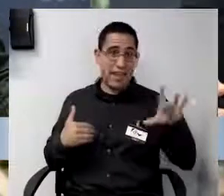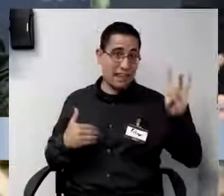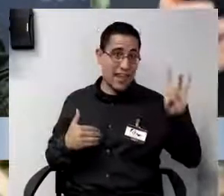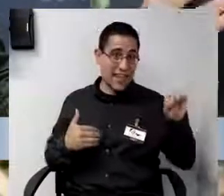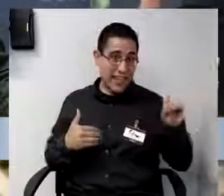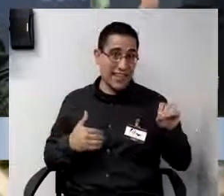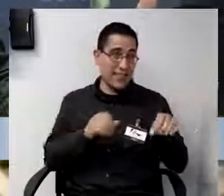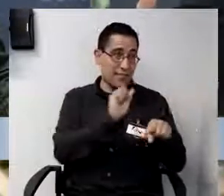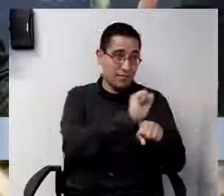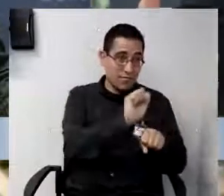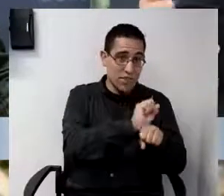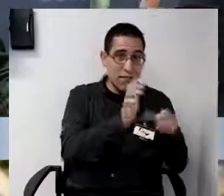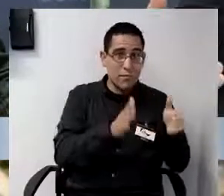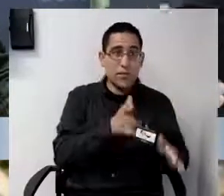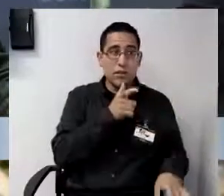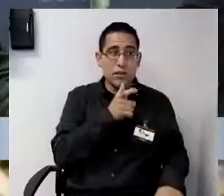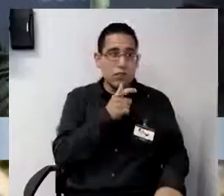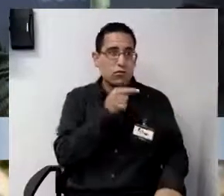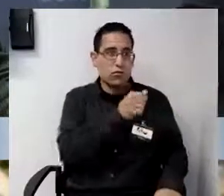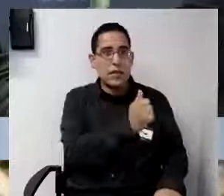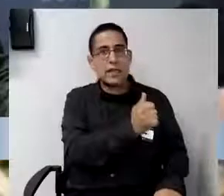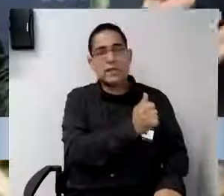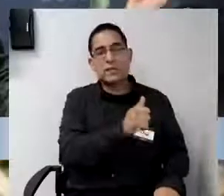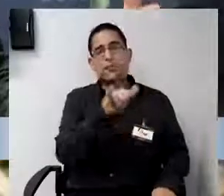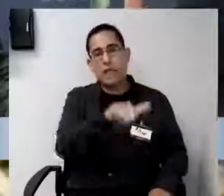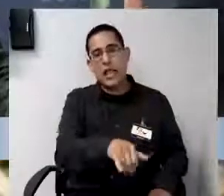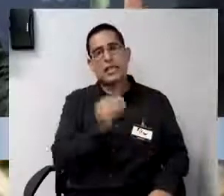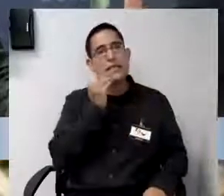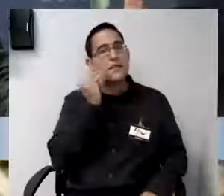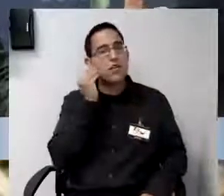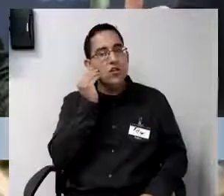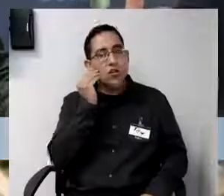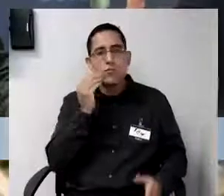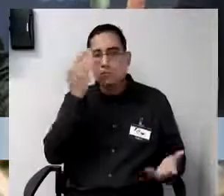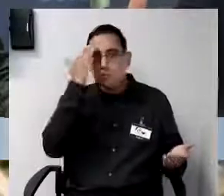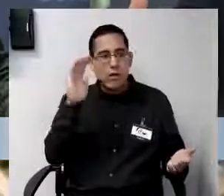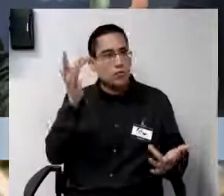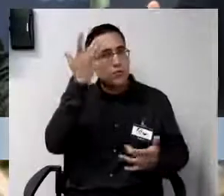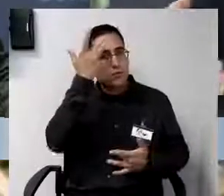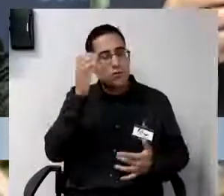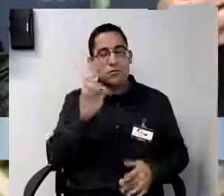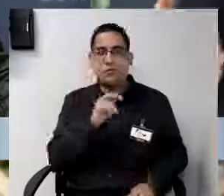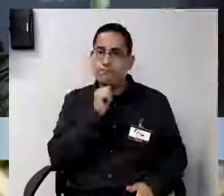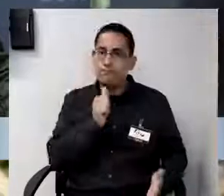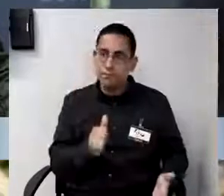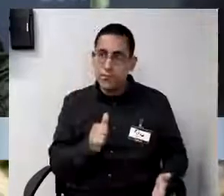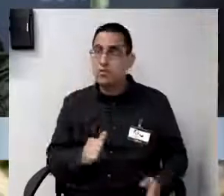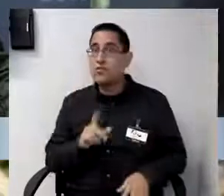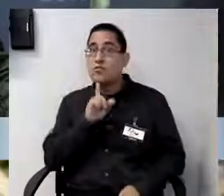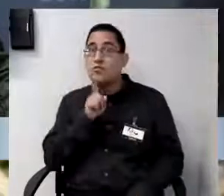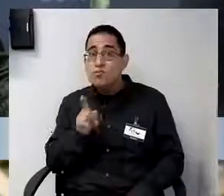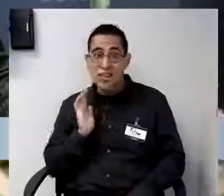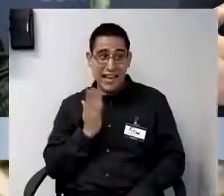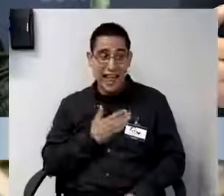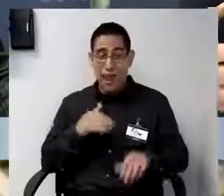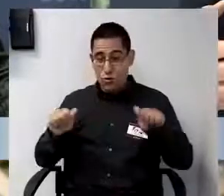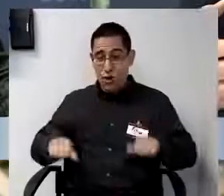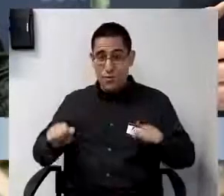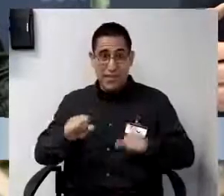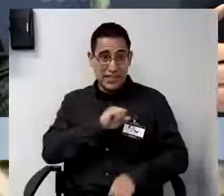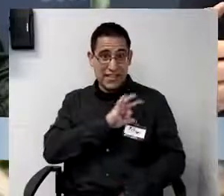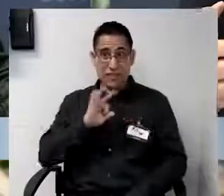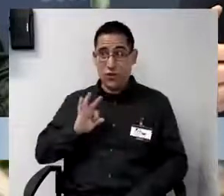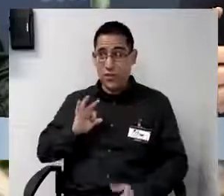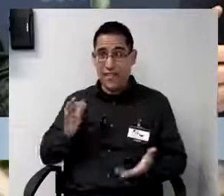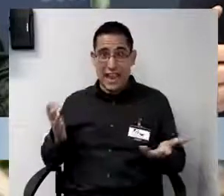now, that's really impacted our ability to staff. So I can't say with any specificity